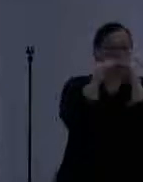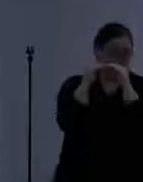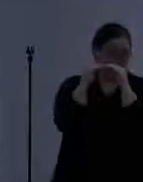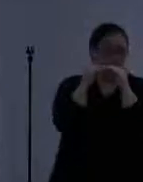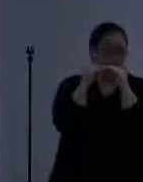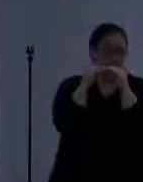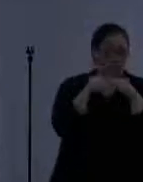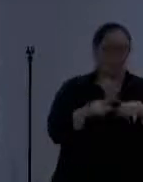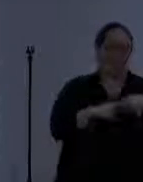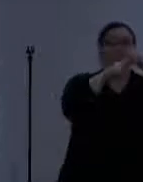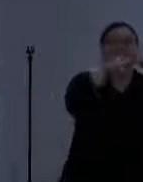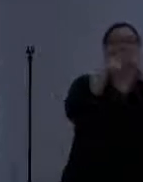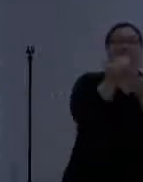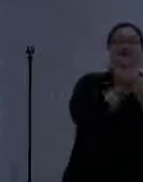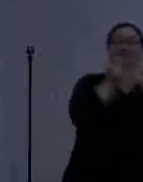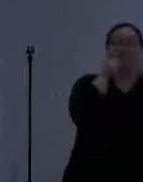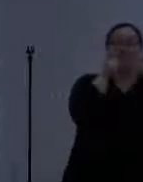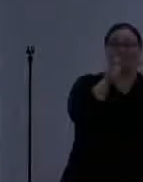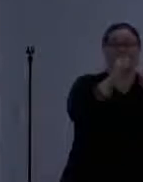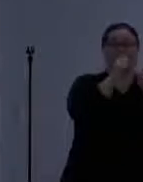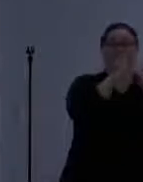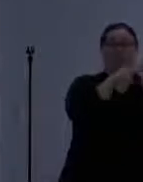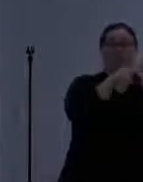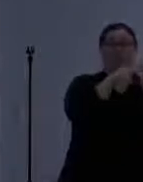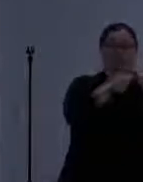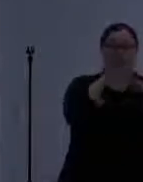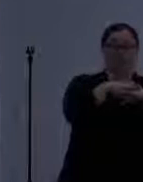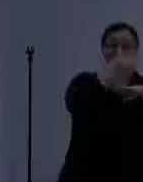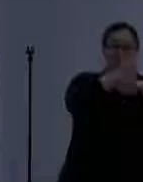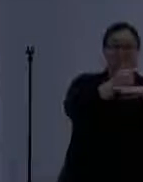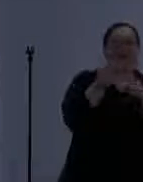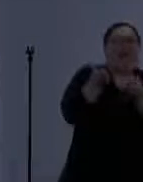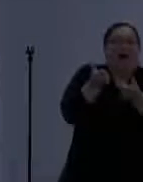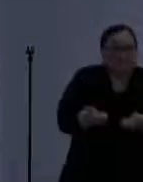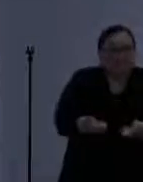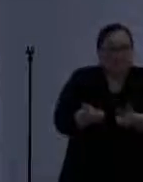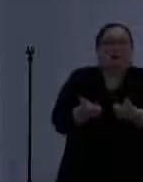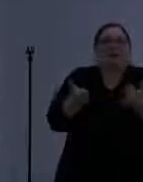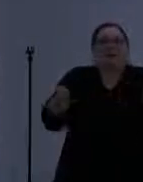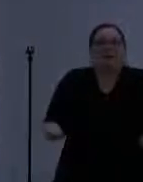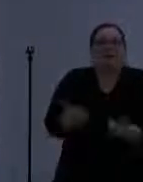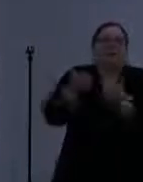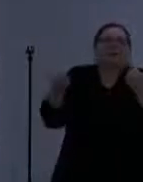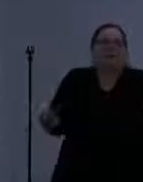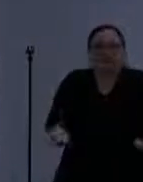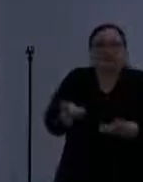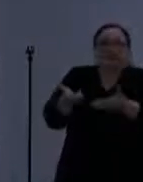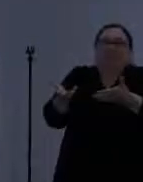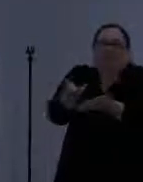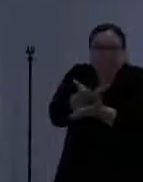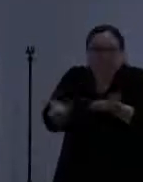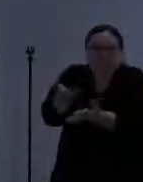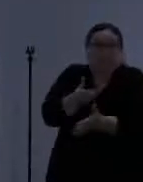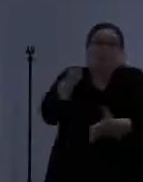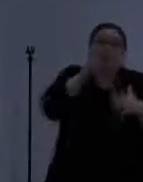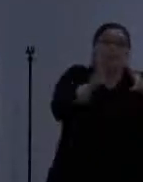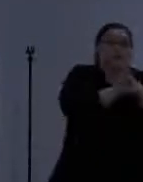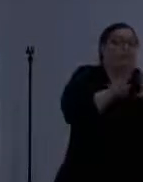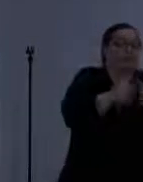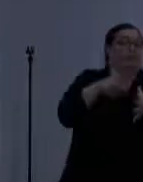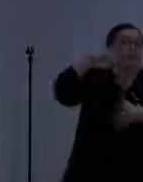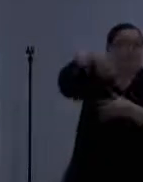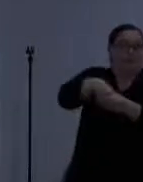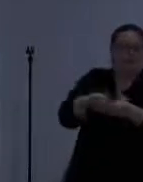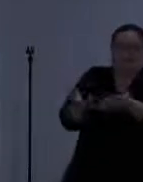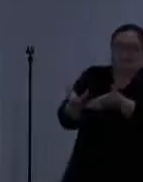was developed following a lot of intensive consultation. And I know that advocacy organisations in WA were part